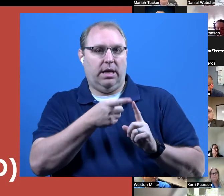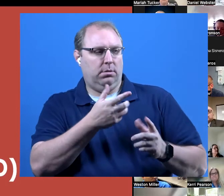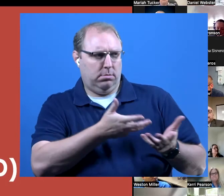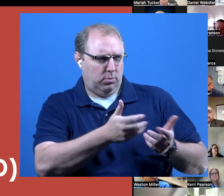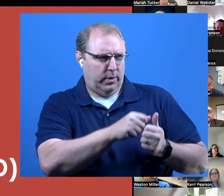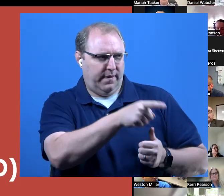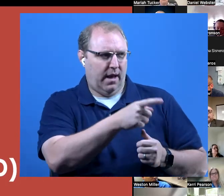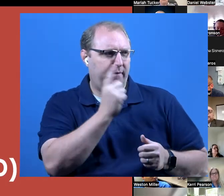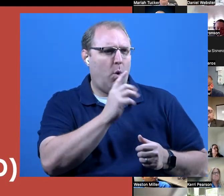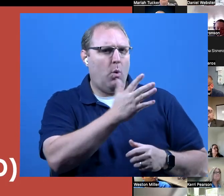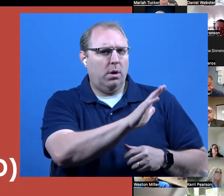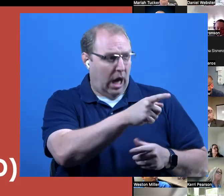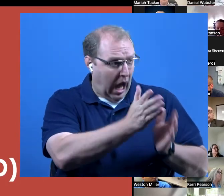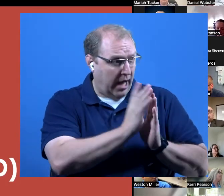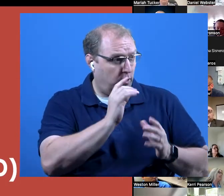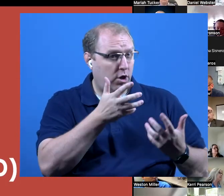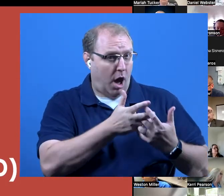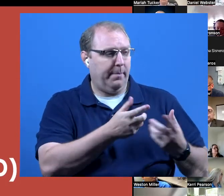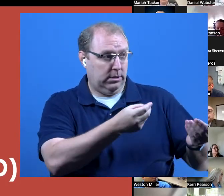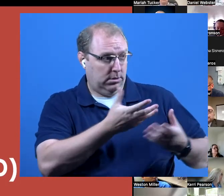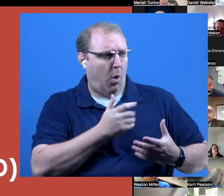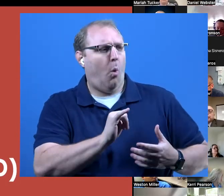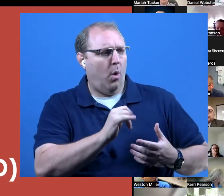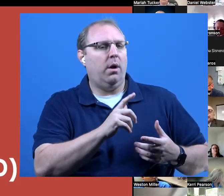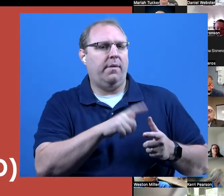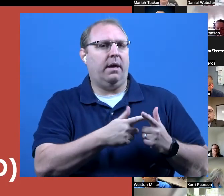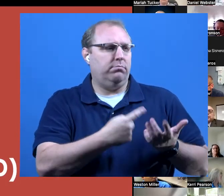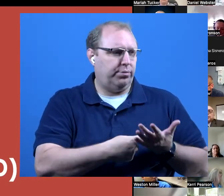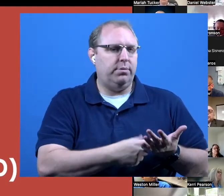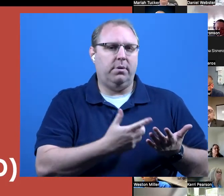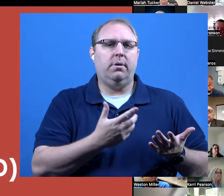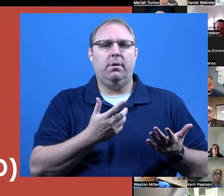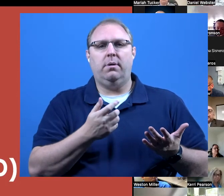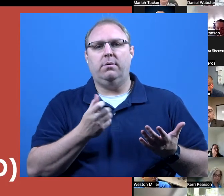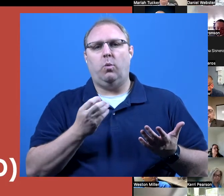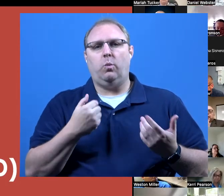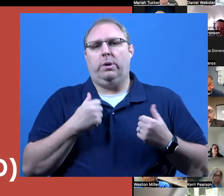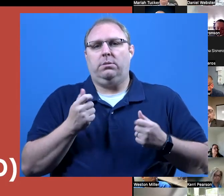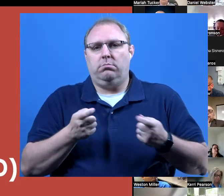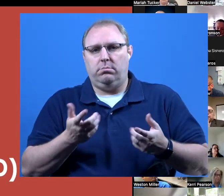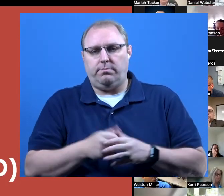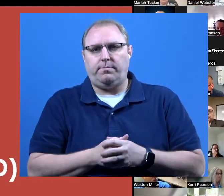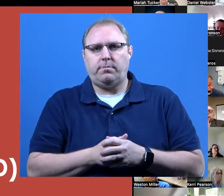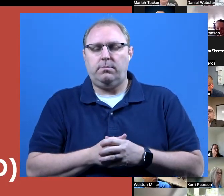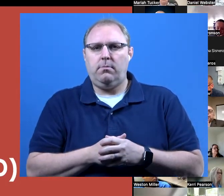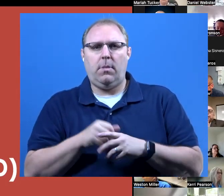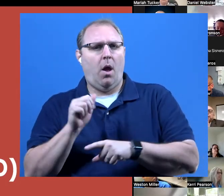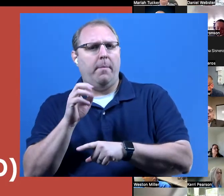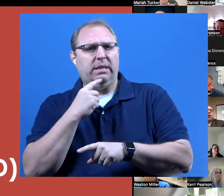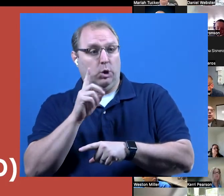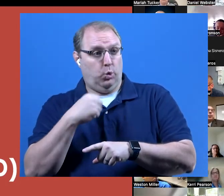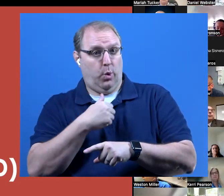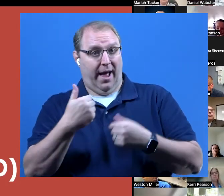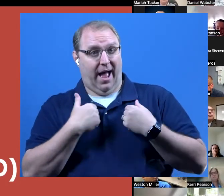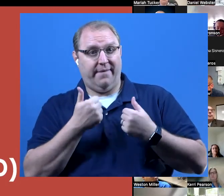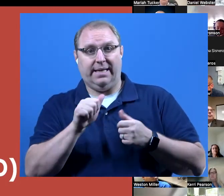Do we have a definition of reasonable timeliness in providing an accommodation that employees can